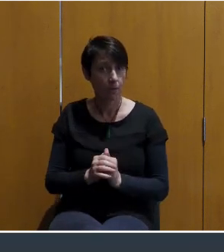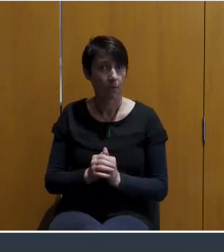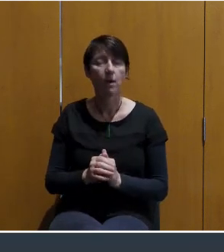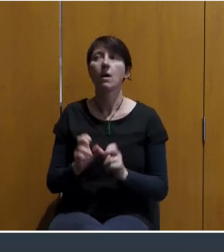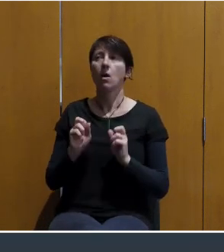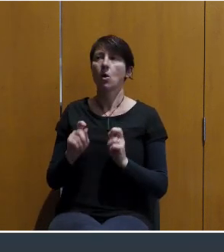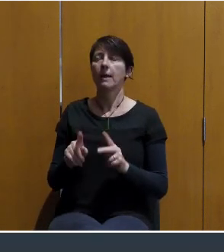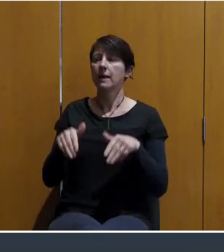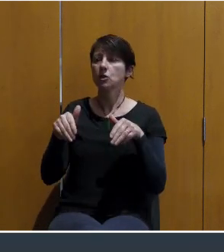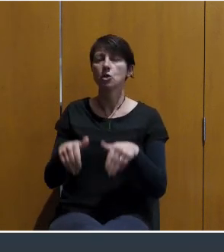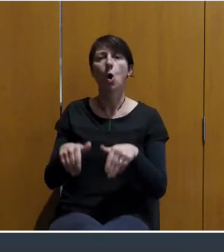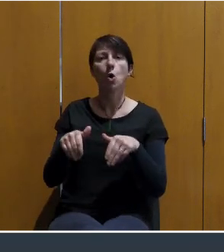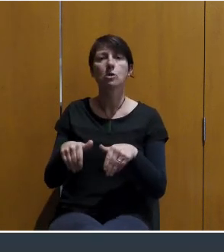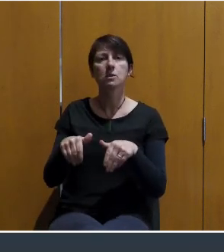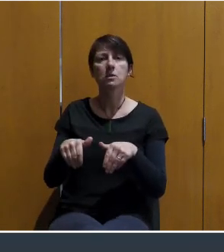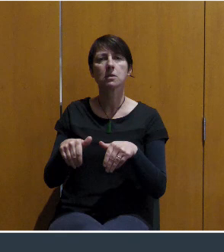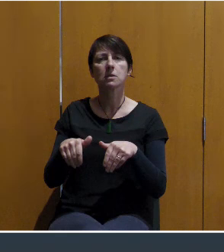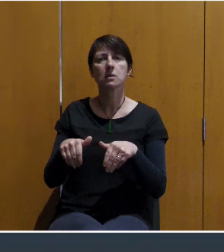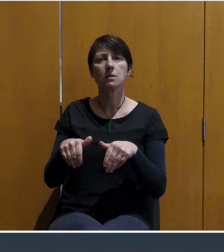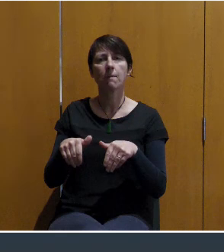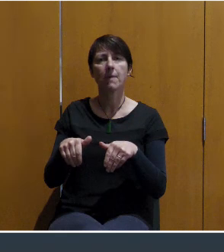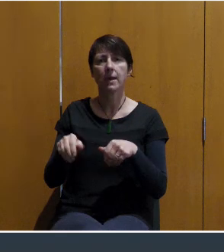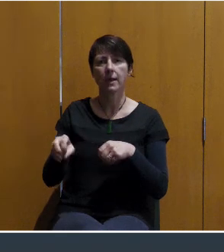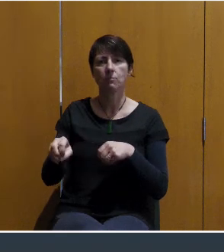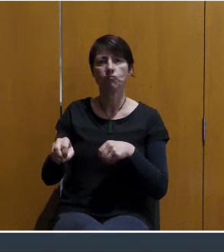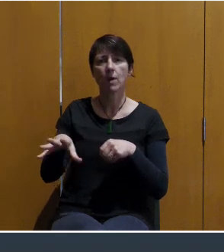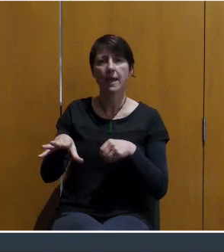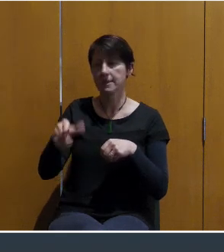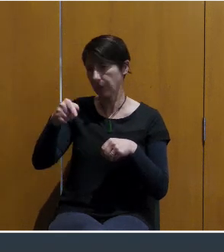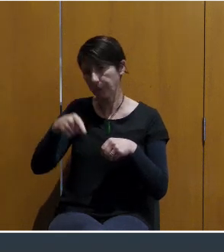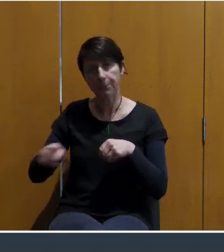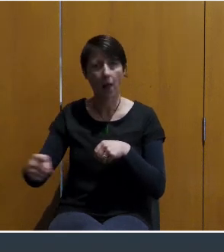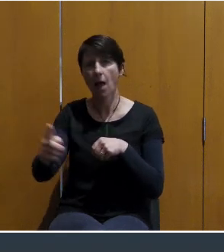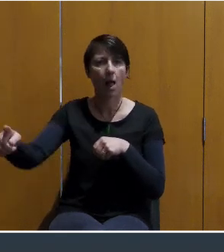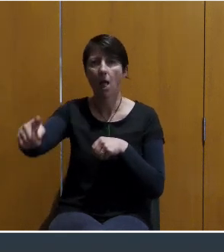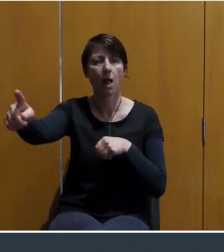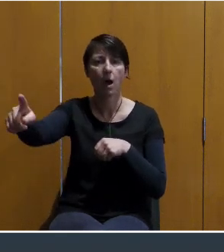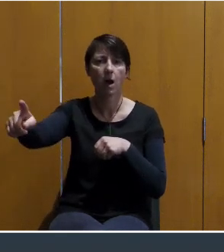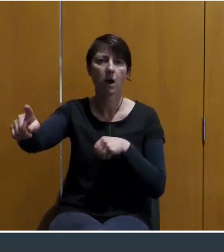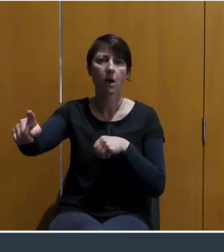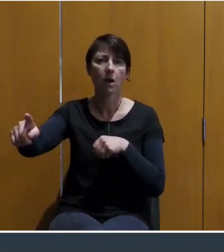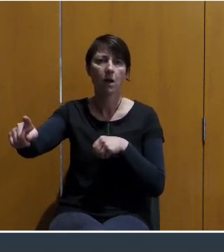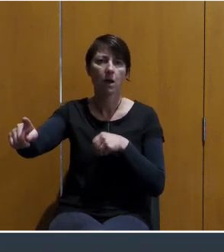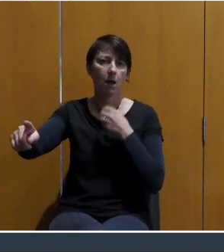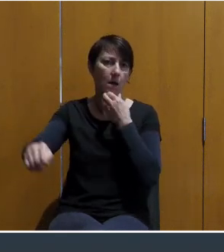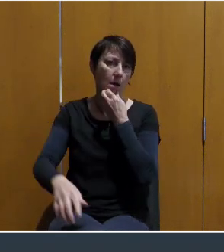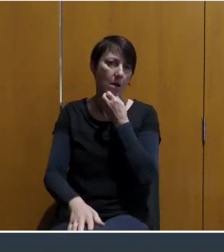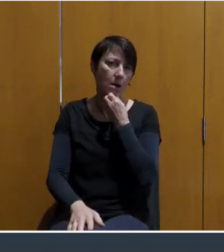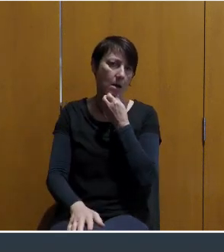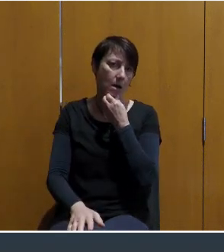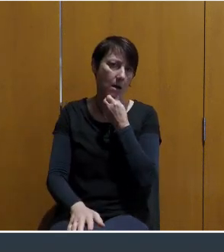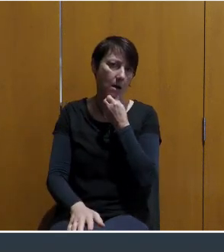in terms of dogs being released under the Act, owners have 1 month in which to comply with the